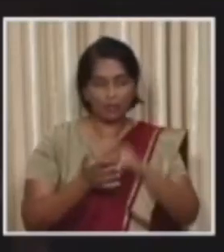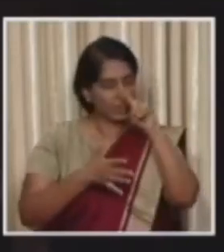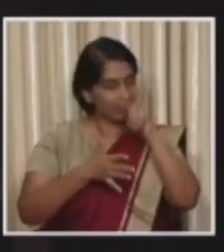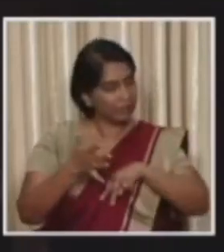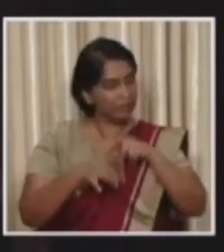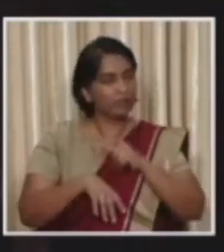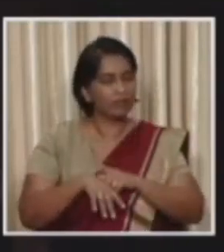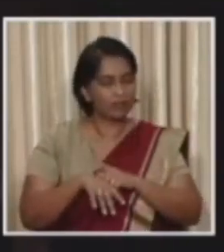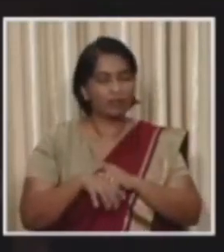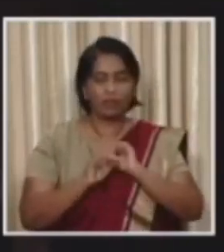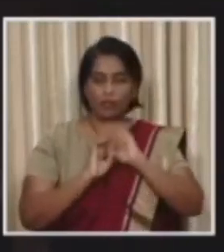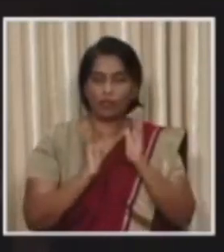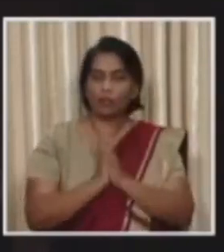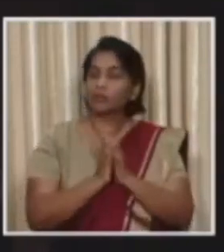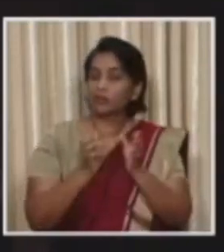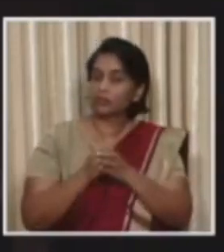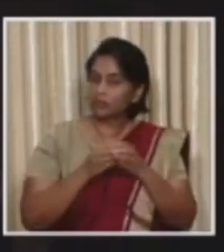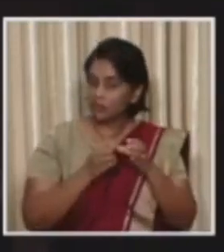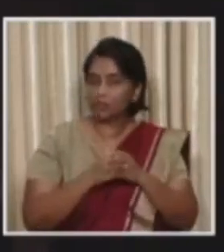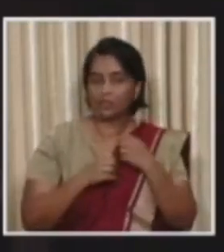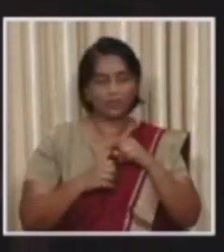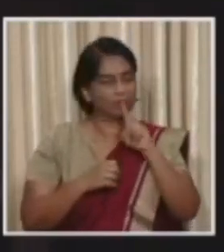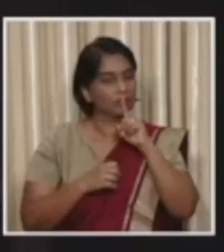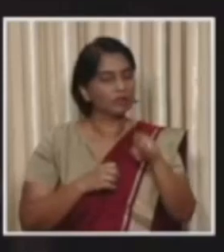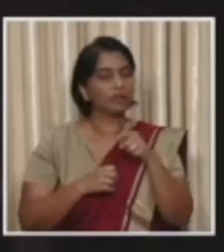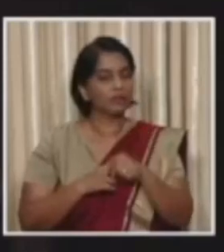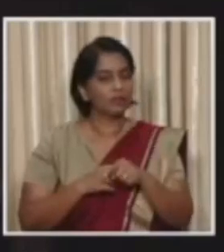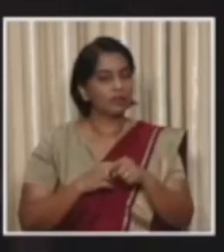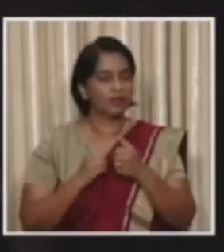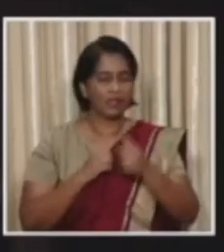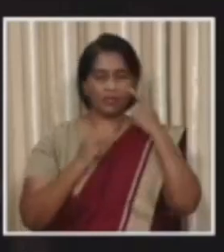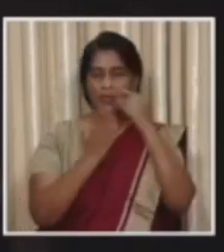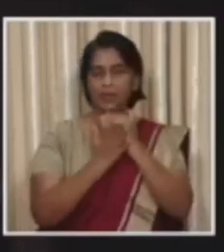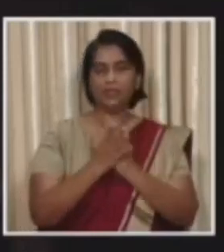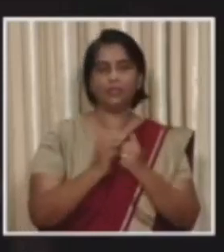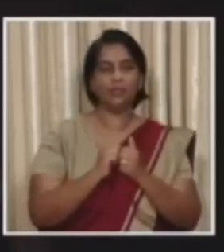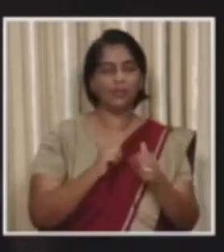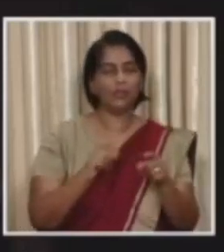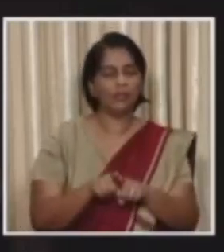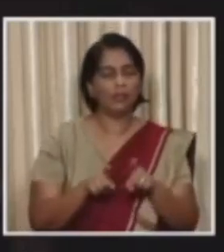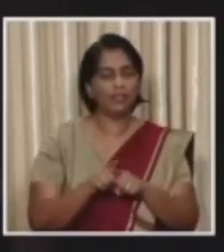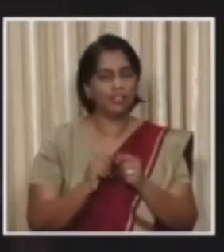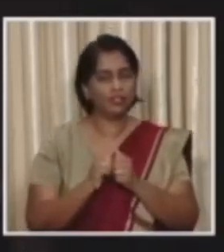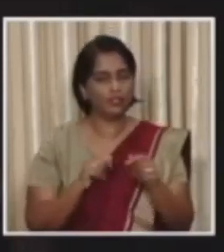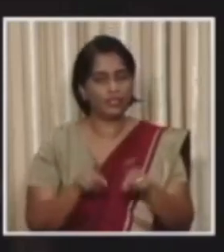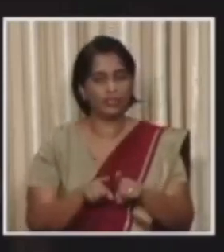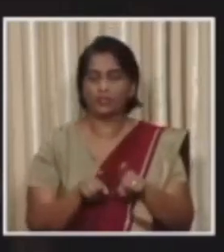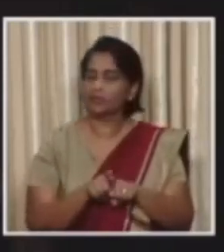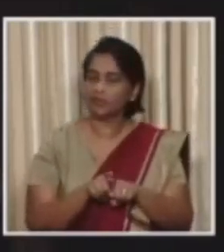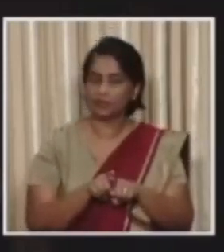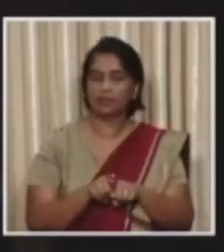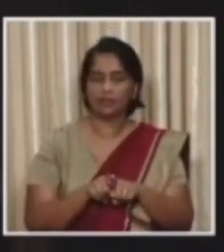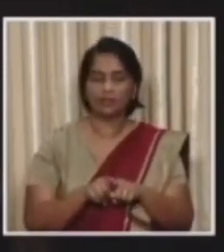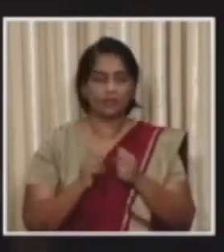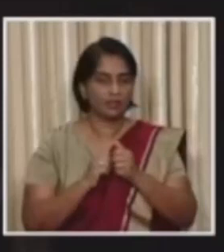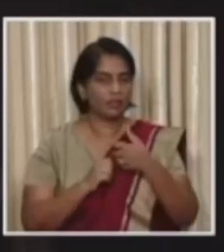concerned to make that clarification, at least as a footnote, at least as an annexure, what do we mean by this body